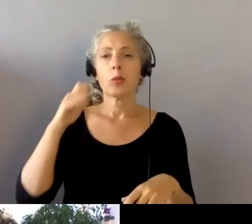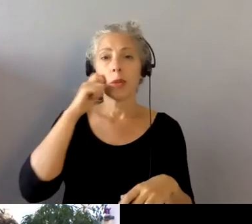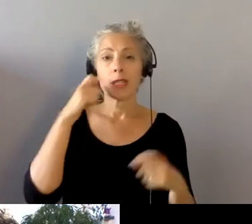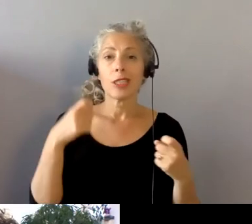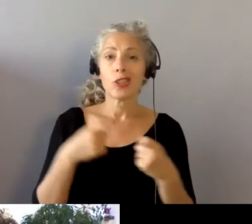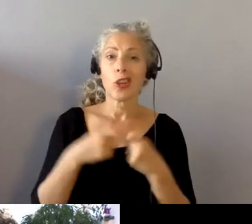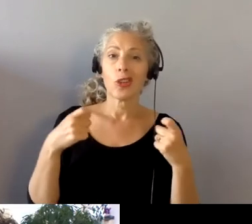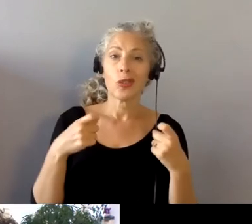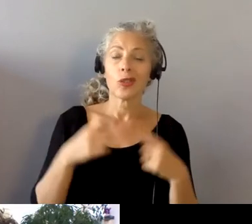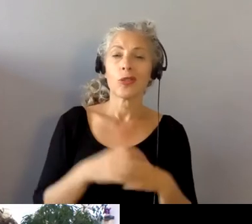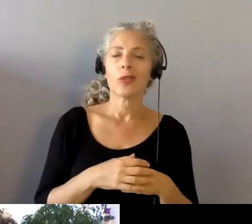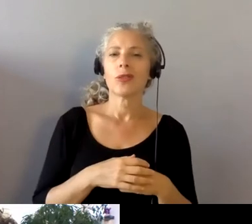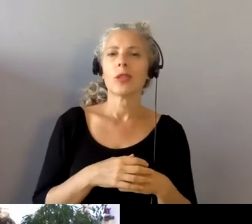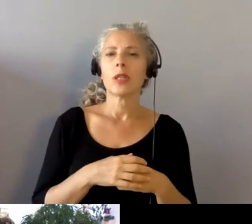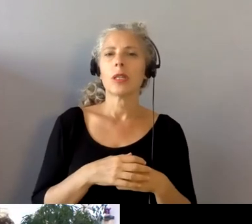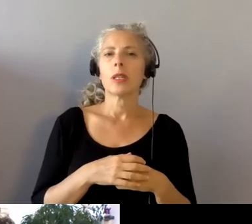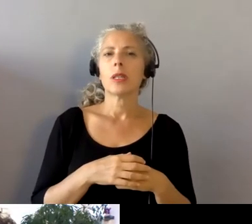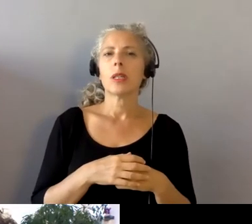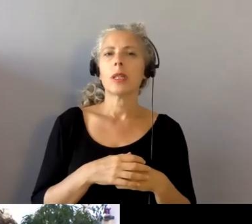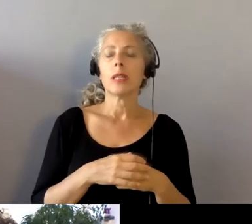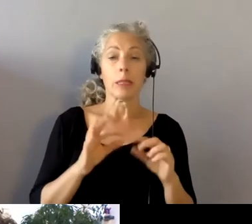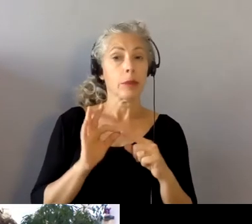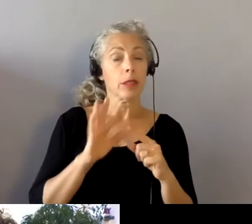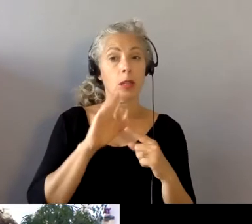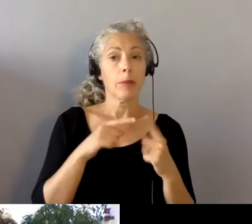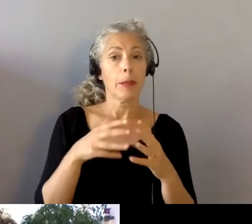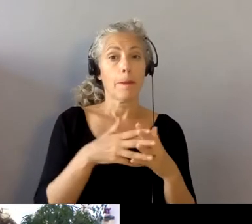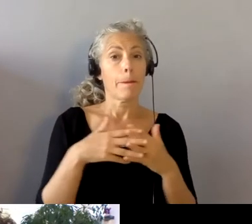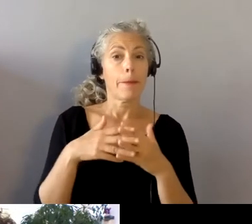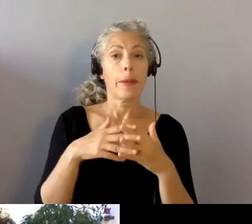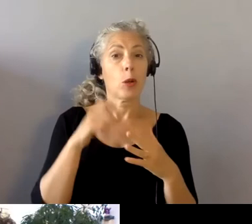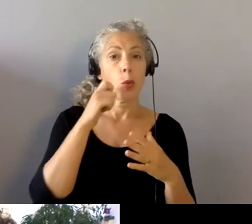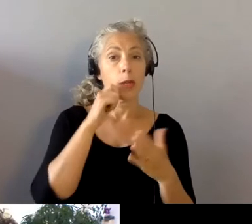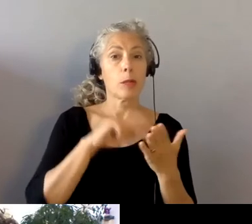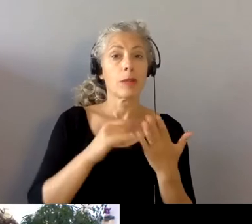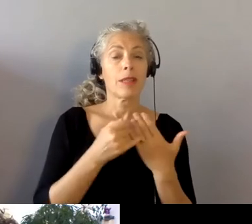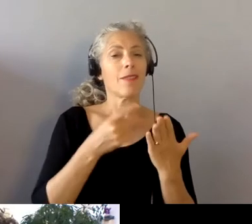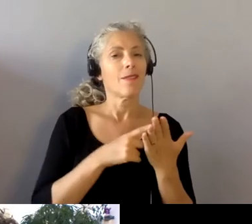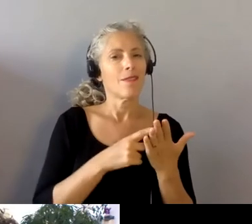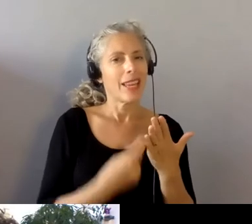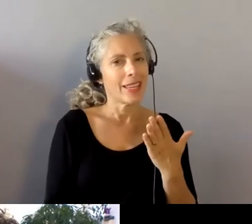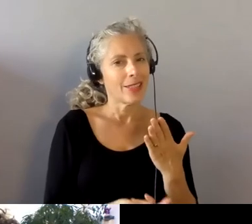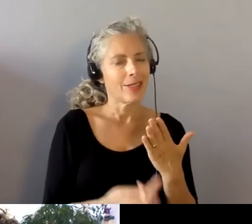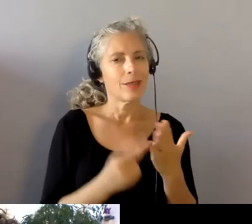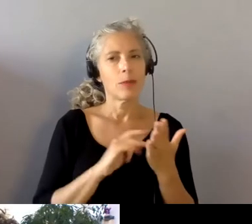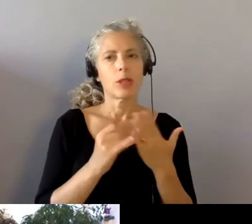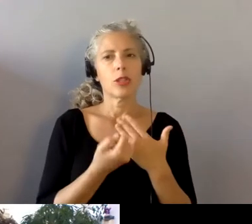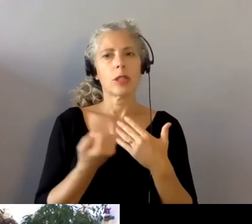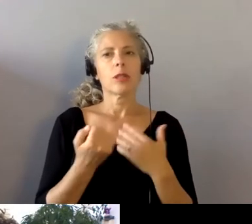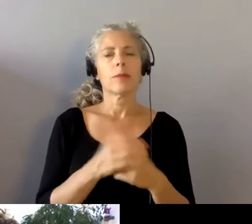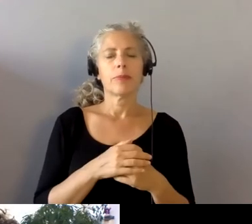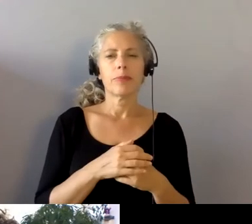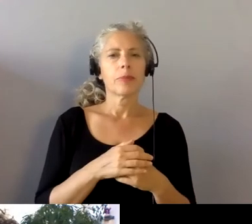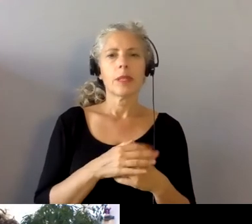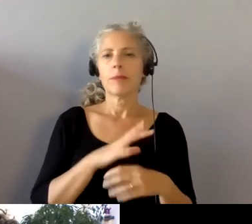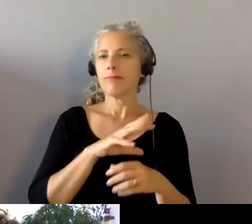telling specifically about the American racial project, the failed project, is so